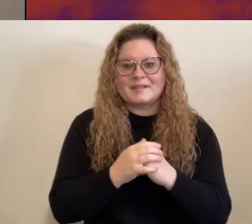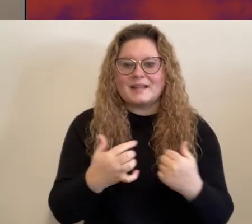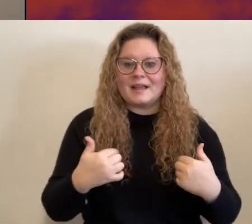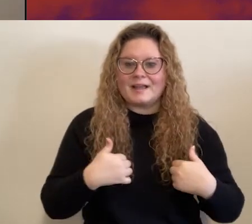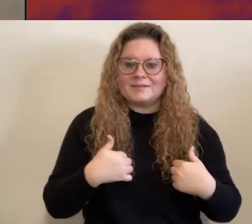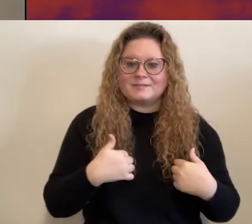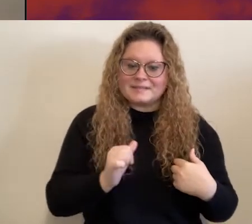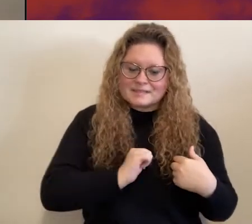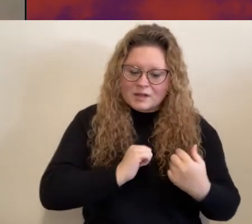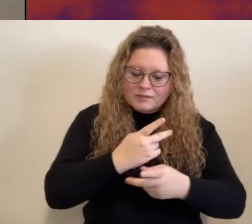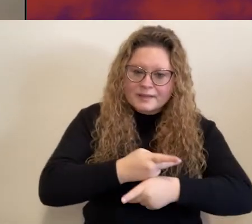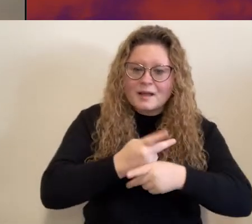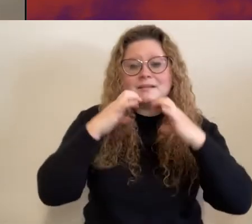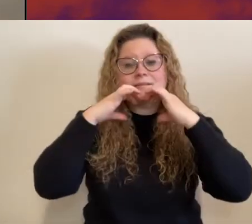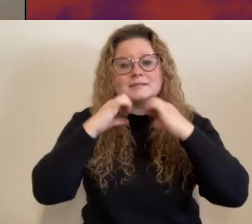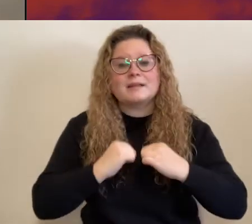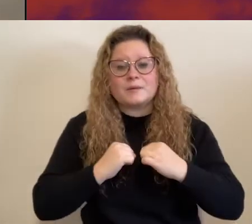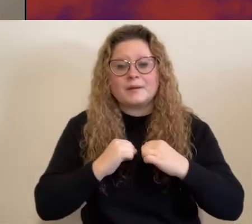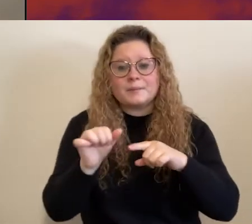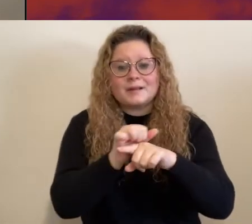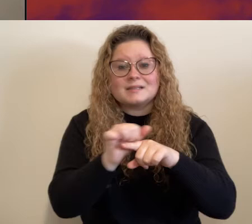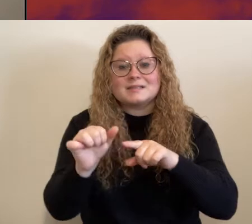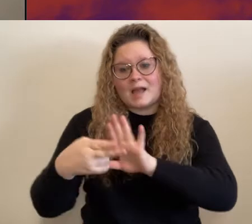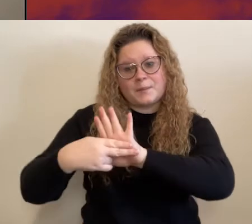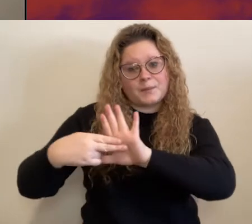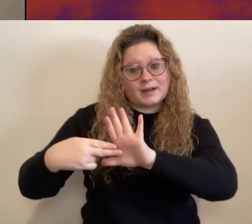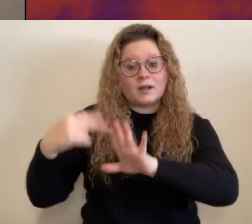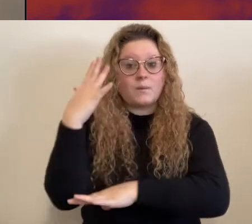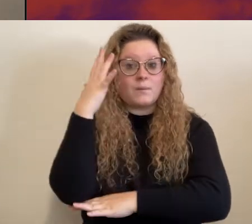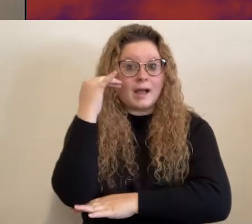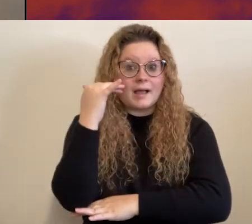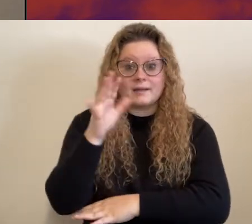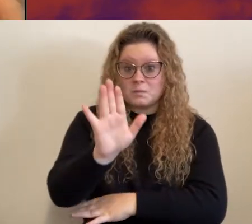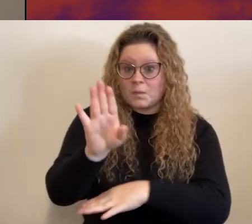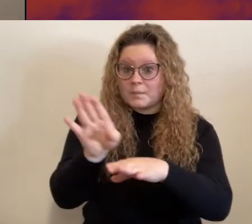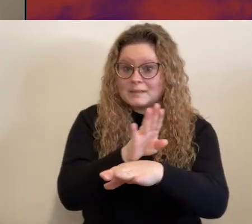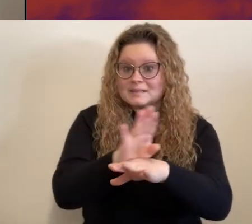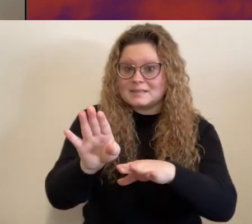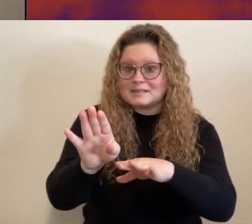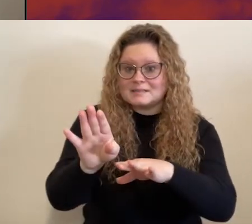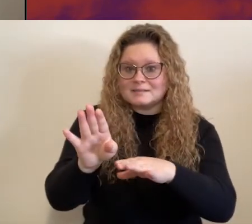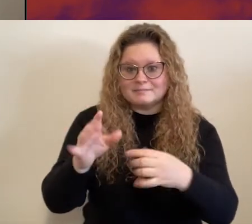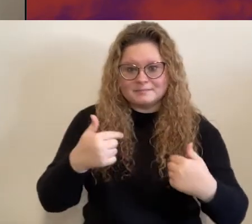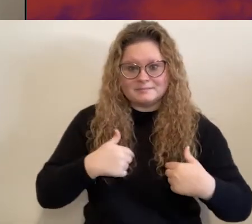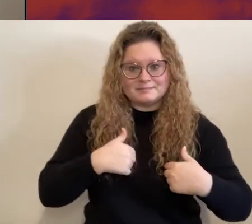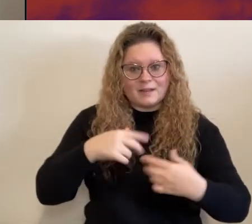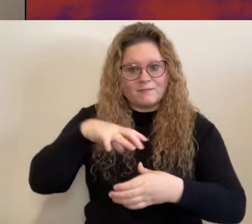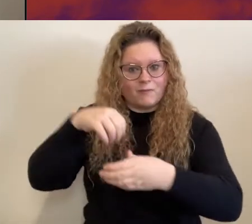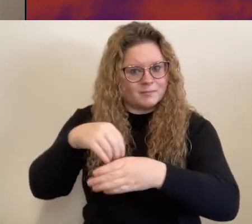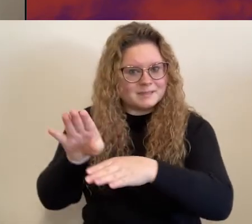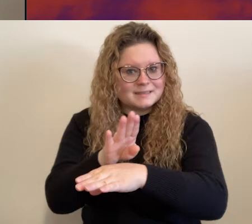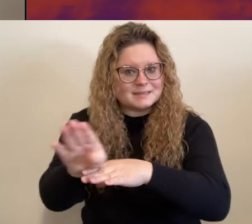sacred practices, and branding, because I believe that your business is just an extension of you. So if the health